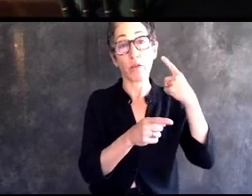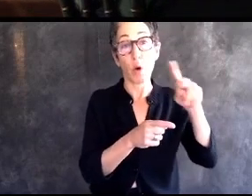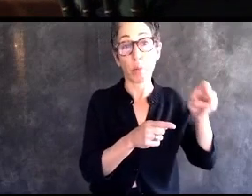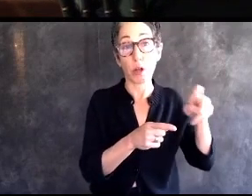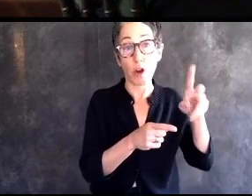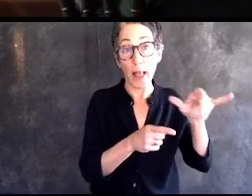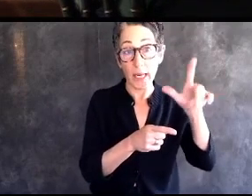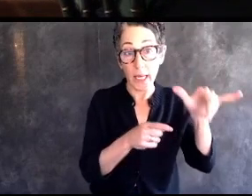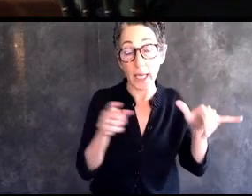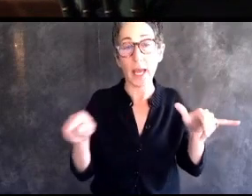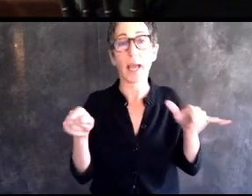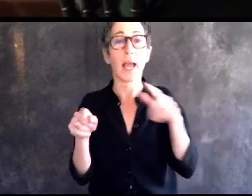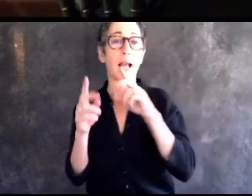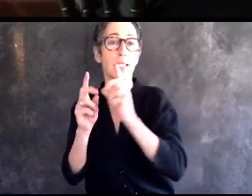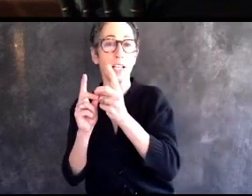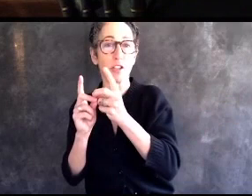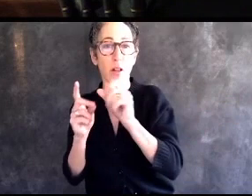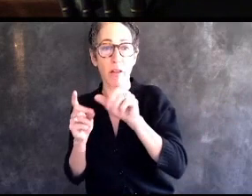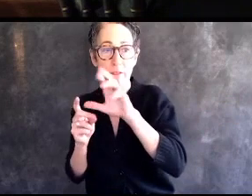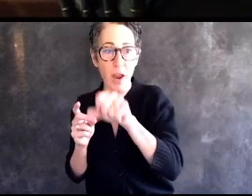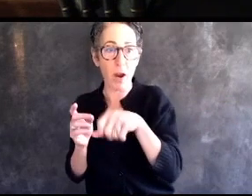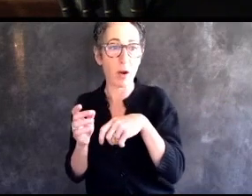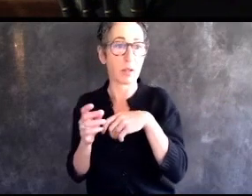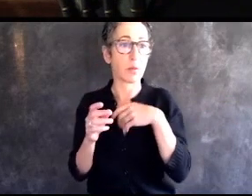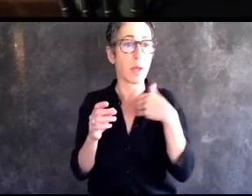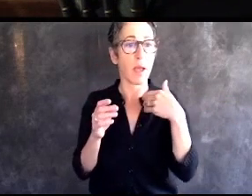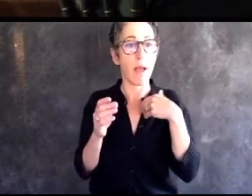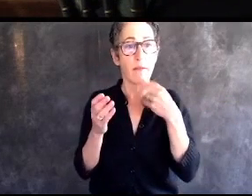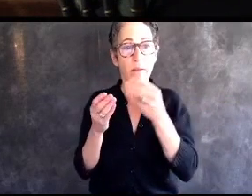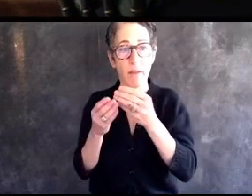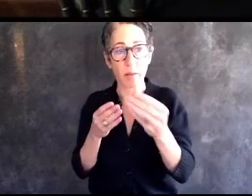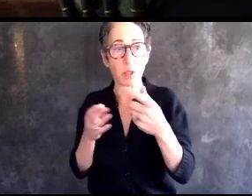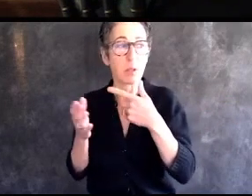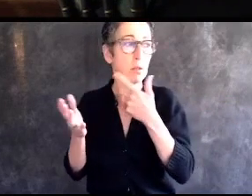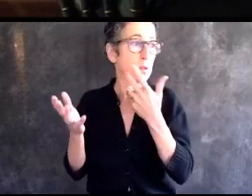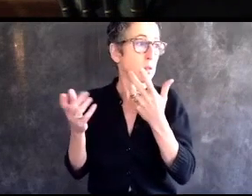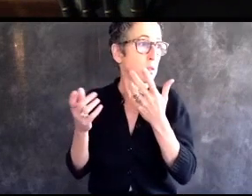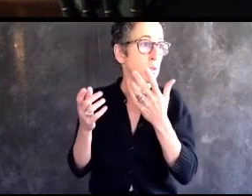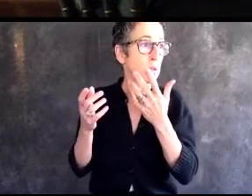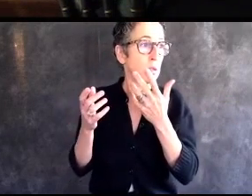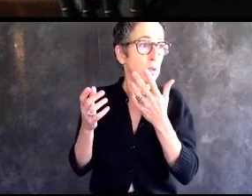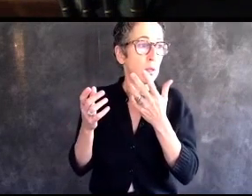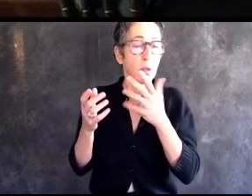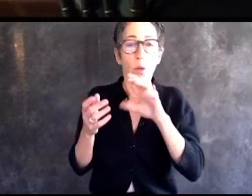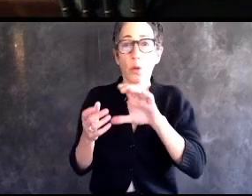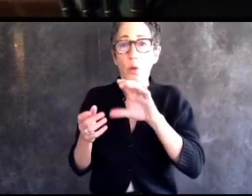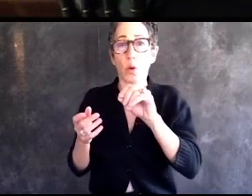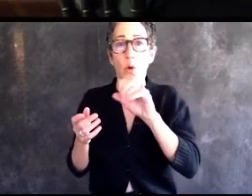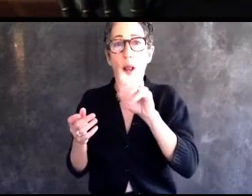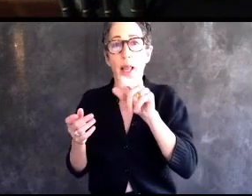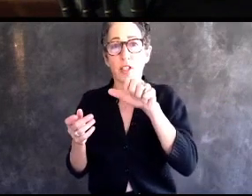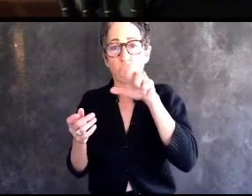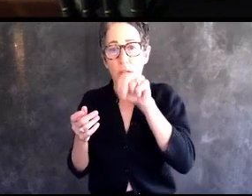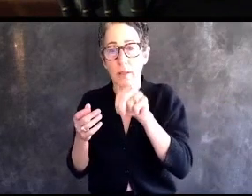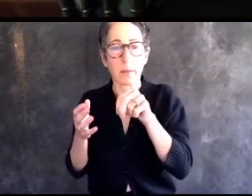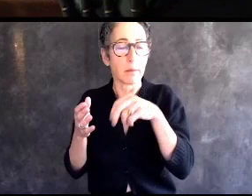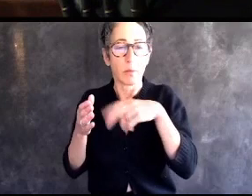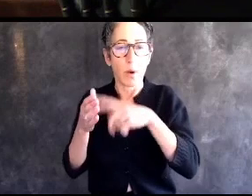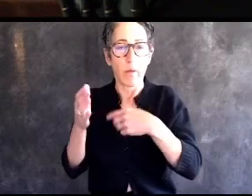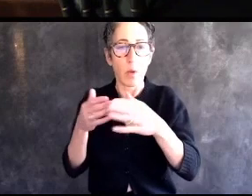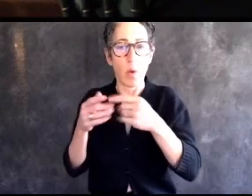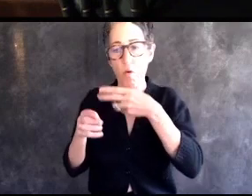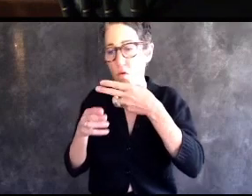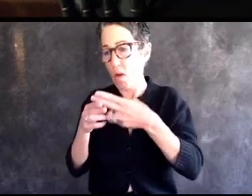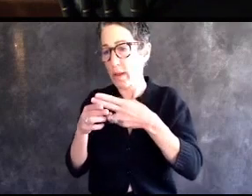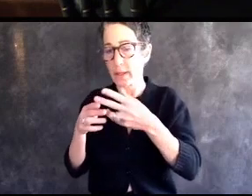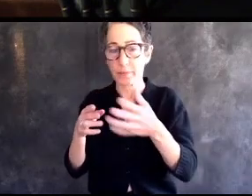data, data altruism and collisions and fabrics, collisions, whatever you want to call it, spectrum allocation and so